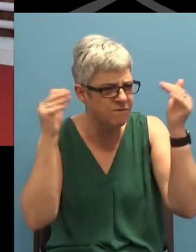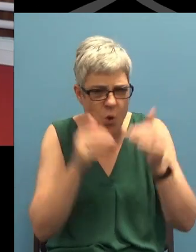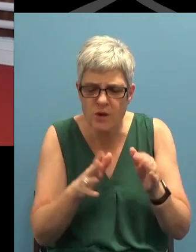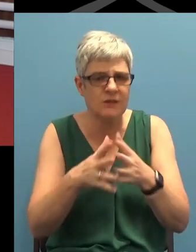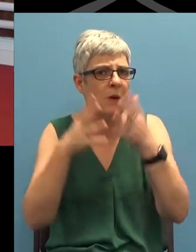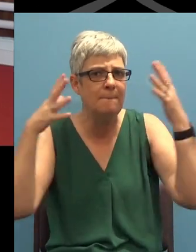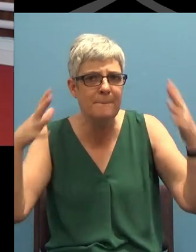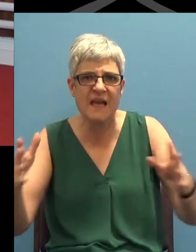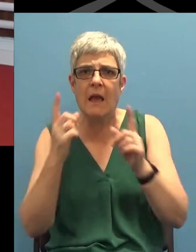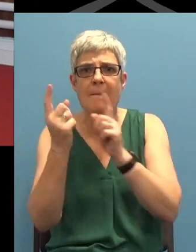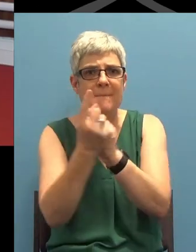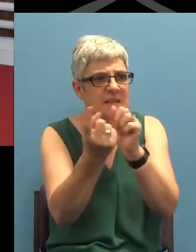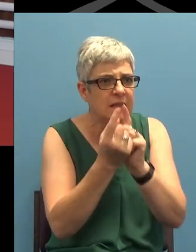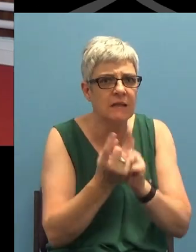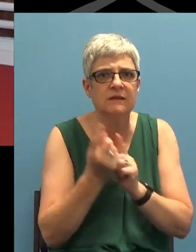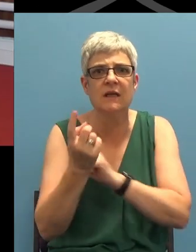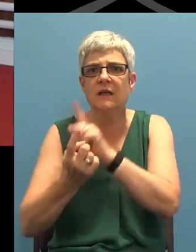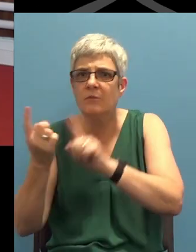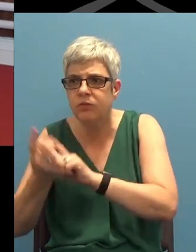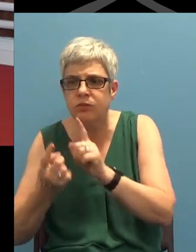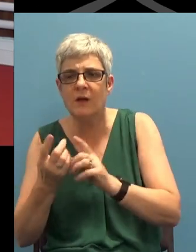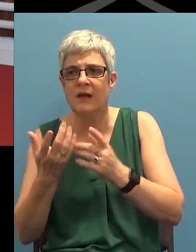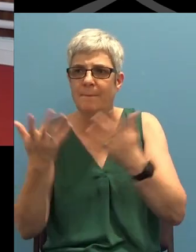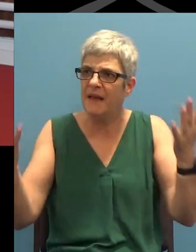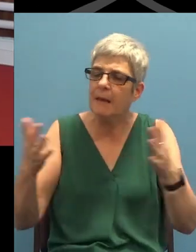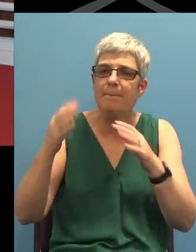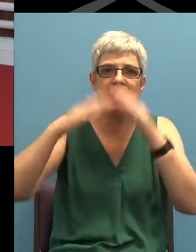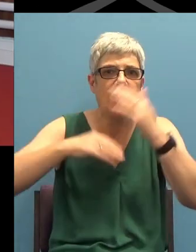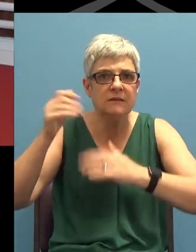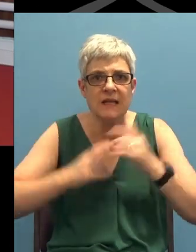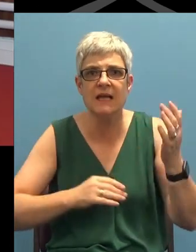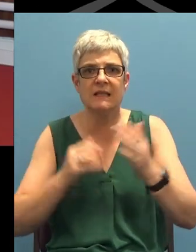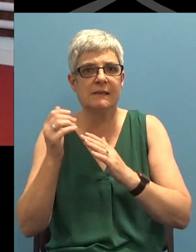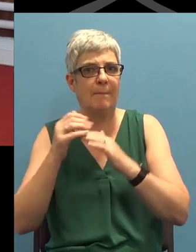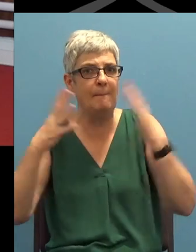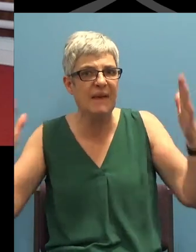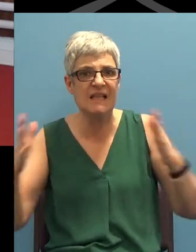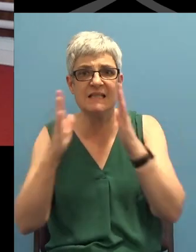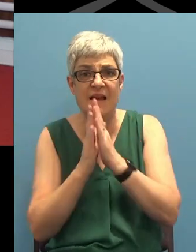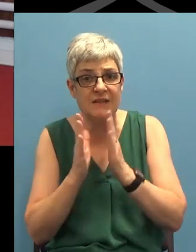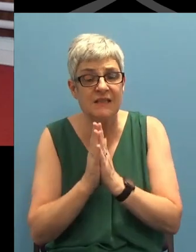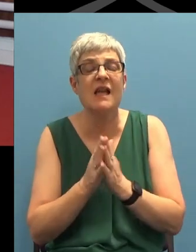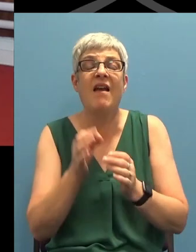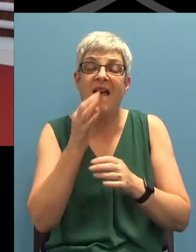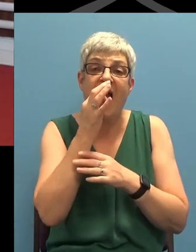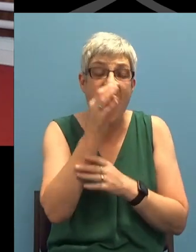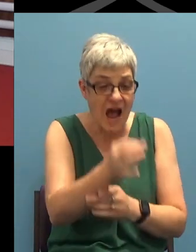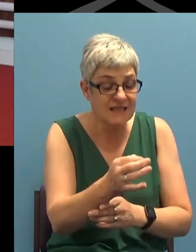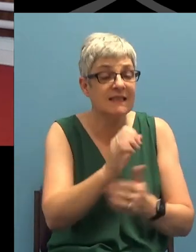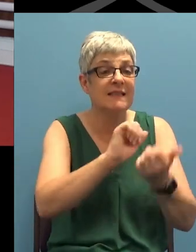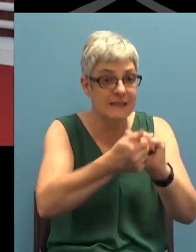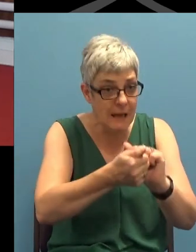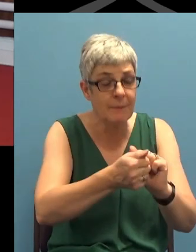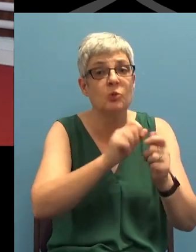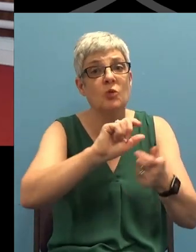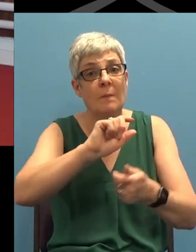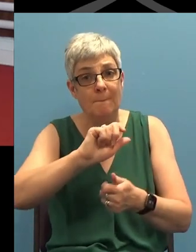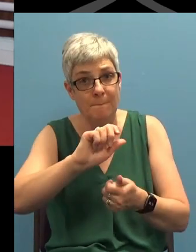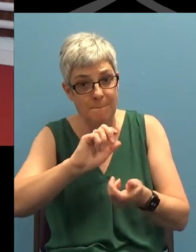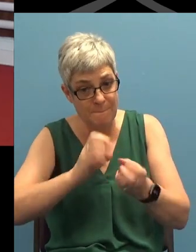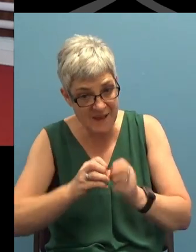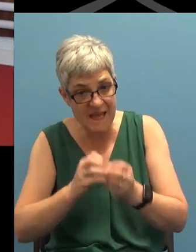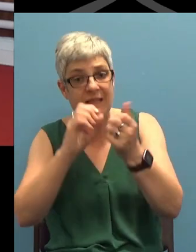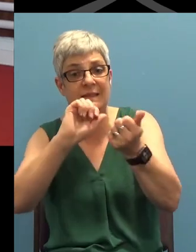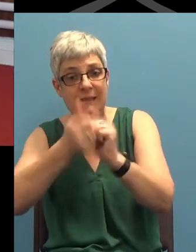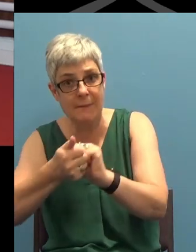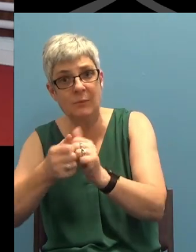and big buildings and certain kinds of services and organization. He asked disciples to make disciples who would make disciples.